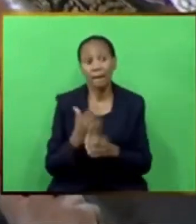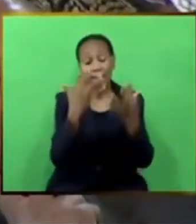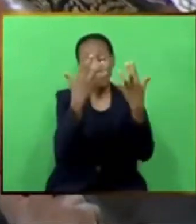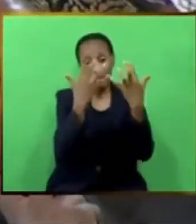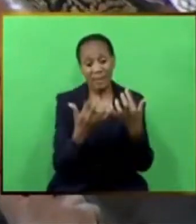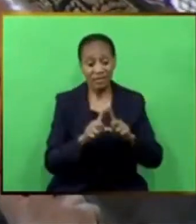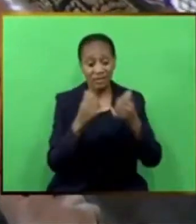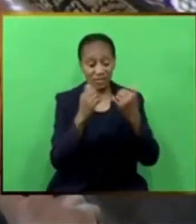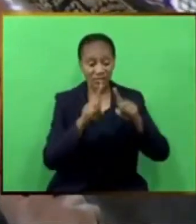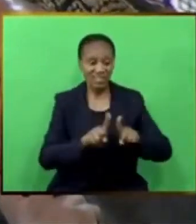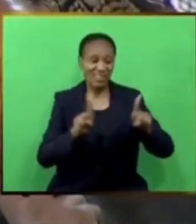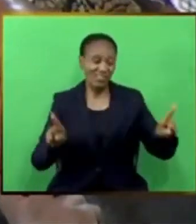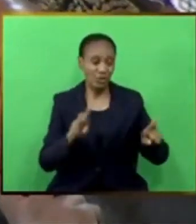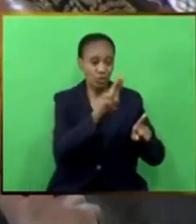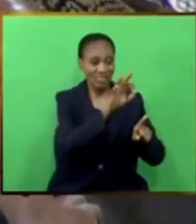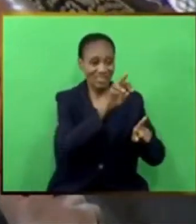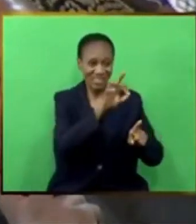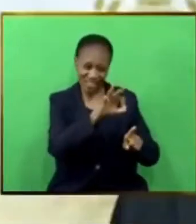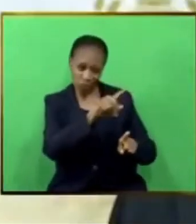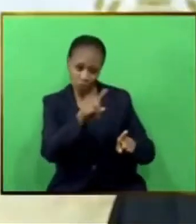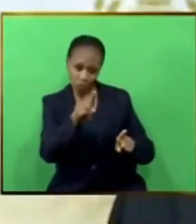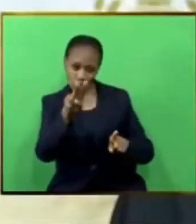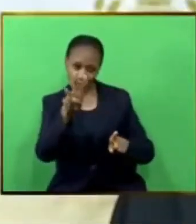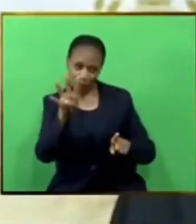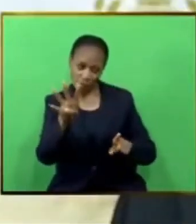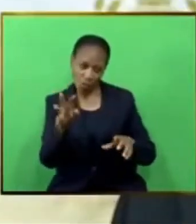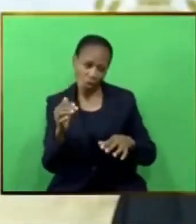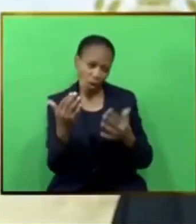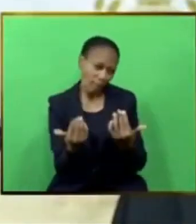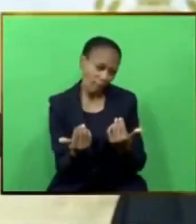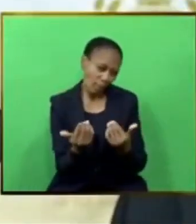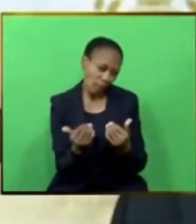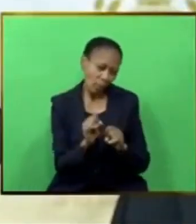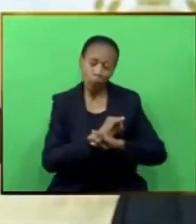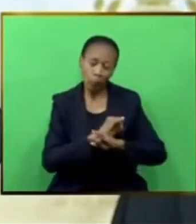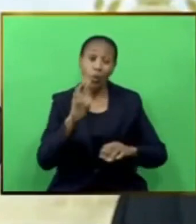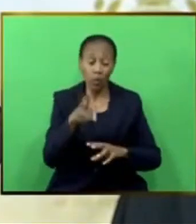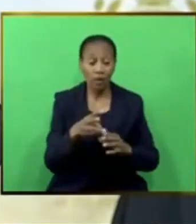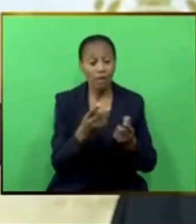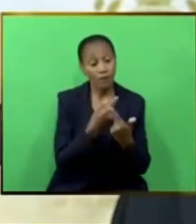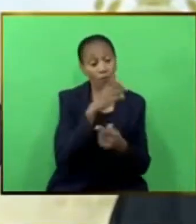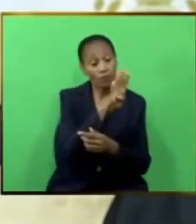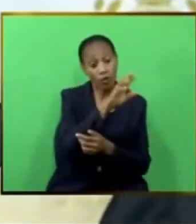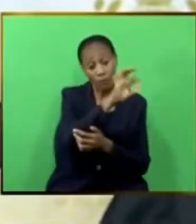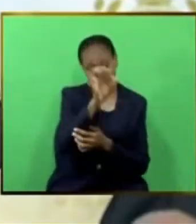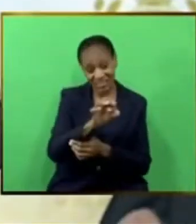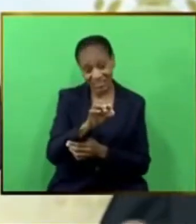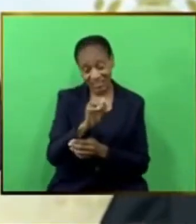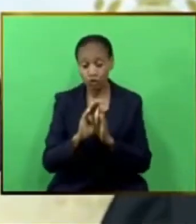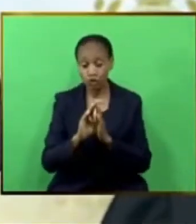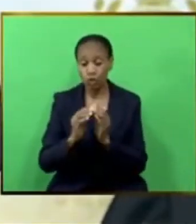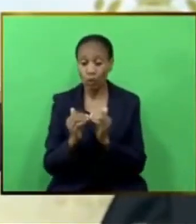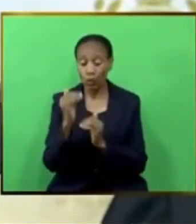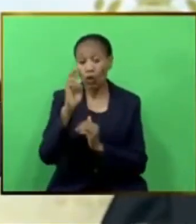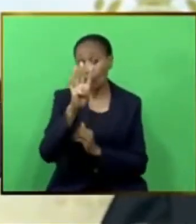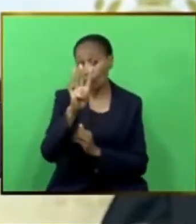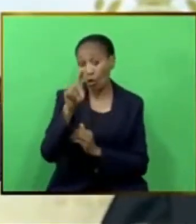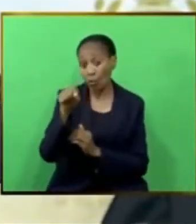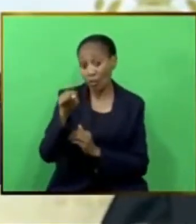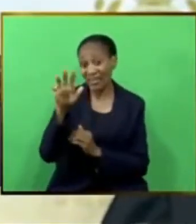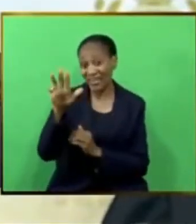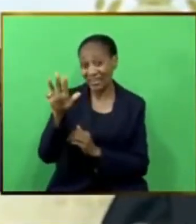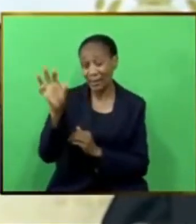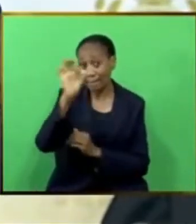for 2023-24 is estimated to worsen from 4% to 4.9% of